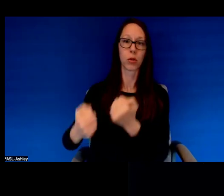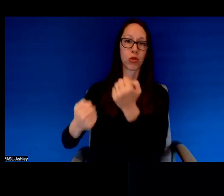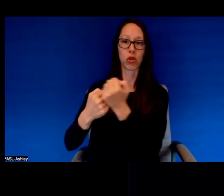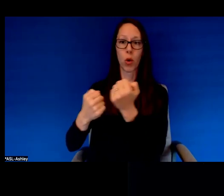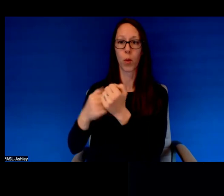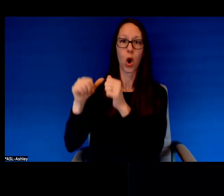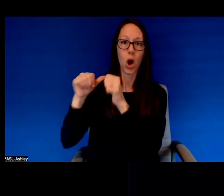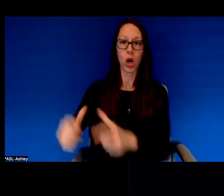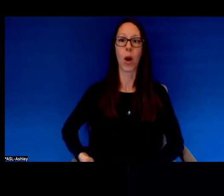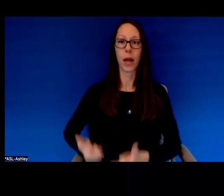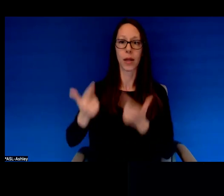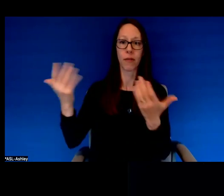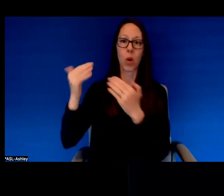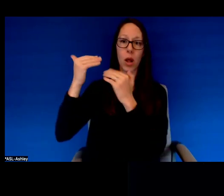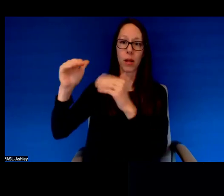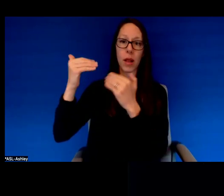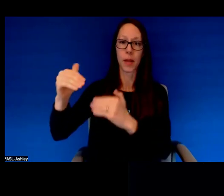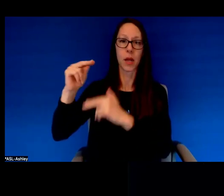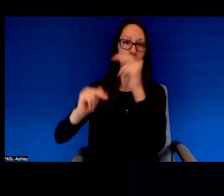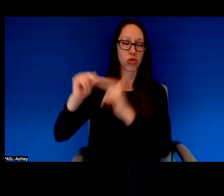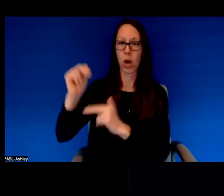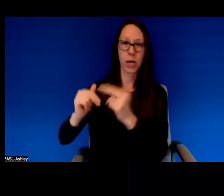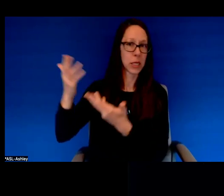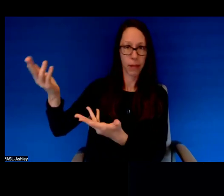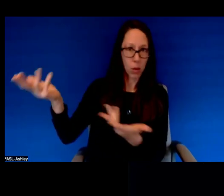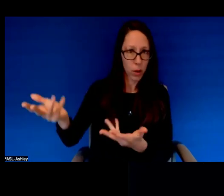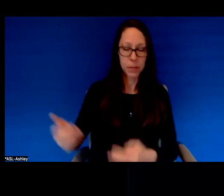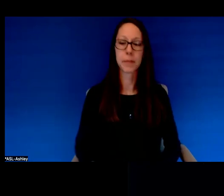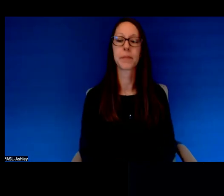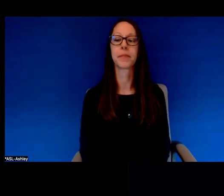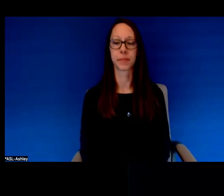the limitations of constructing something like that?